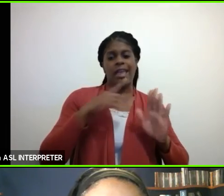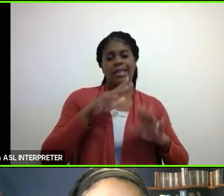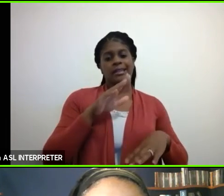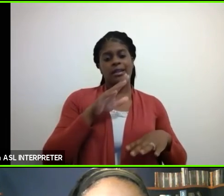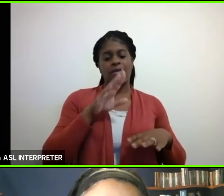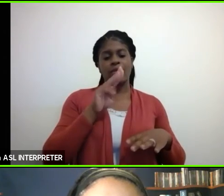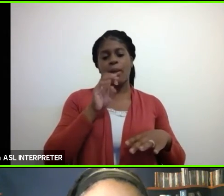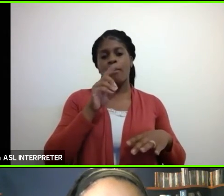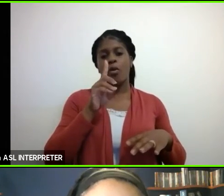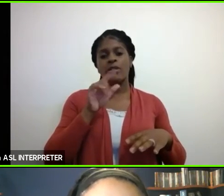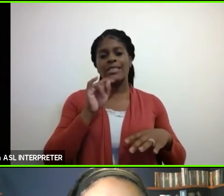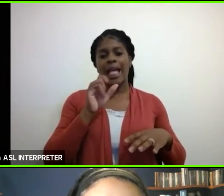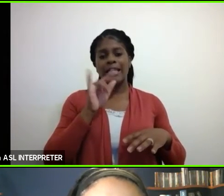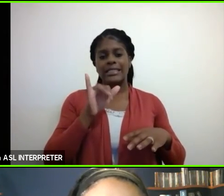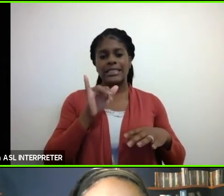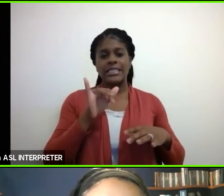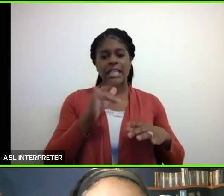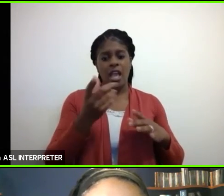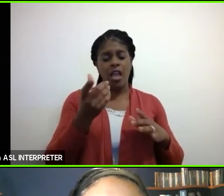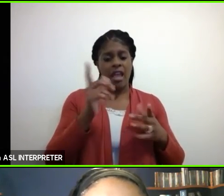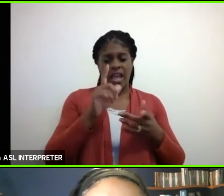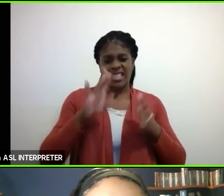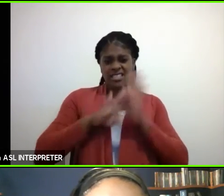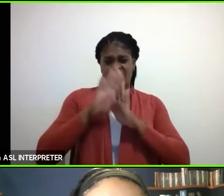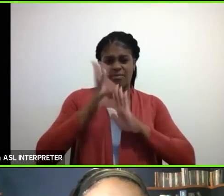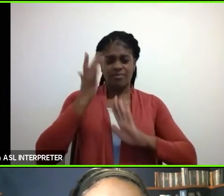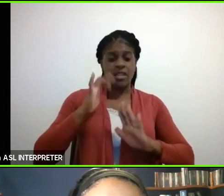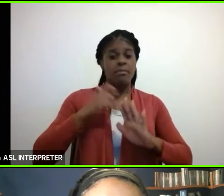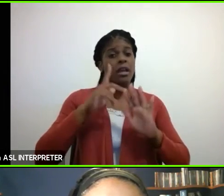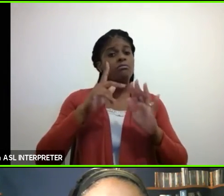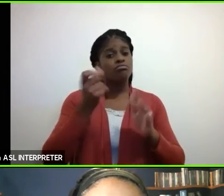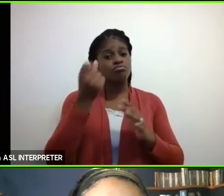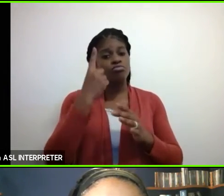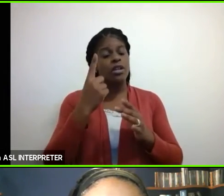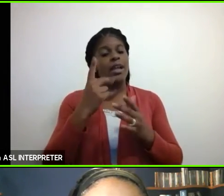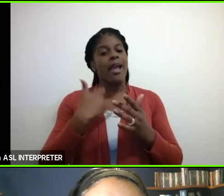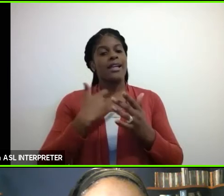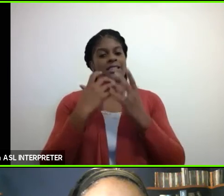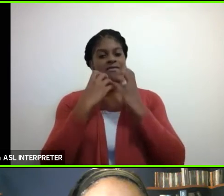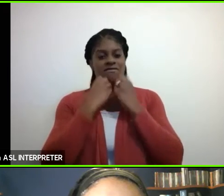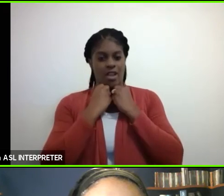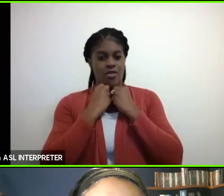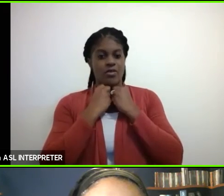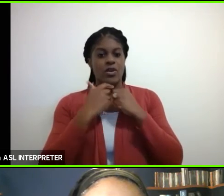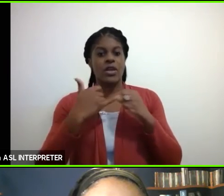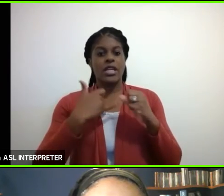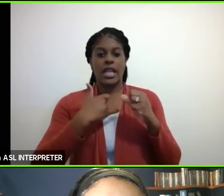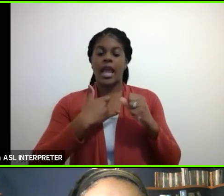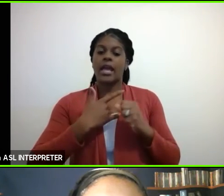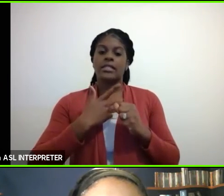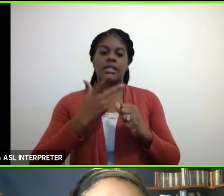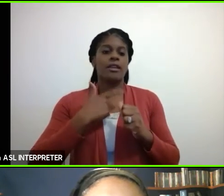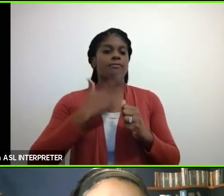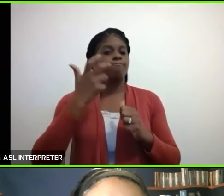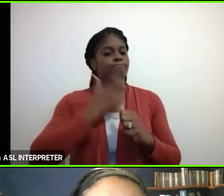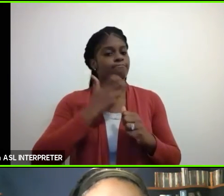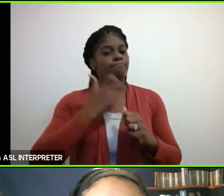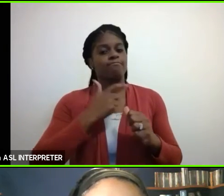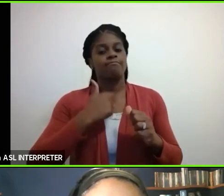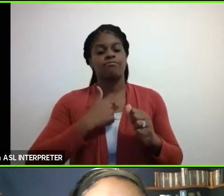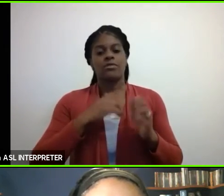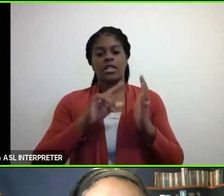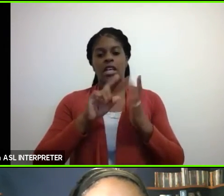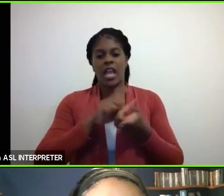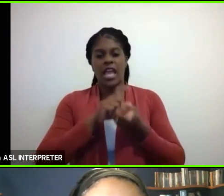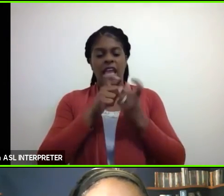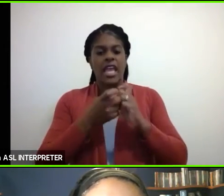and understanding that they bring value, they can certainly bring value, and they have profound limitations. And so how is it then that